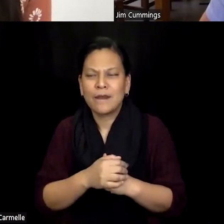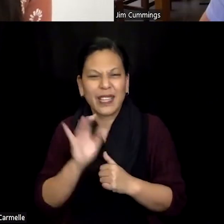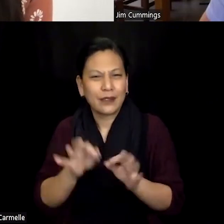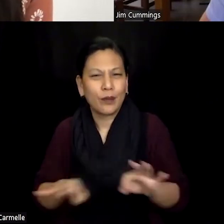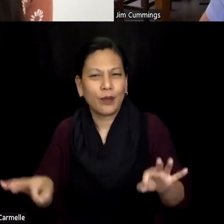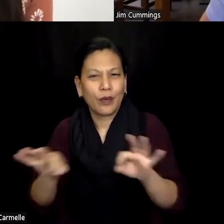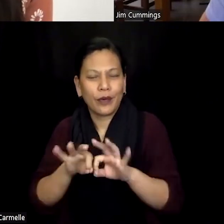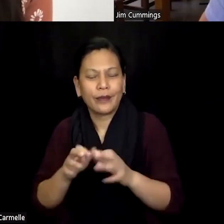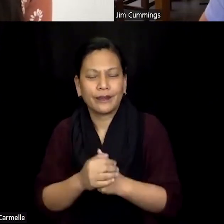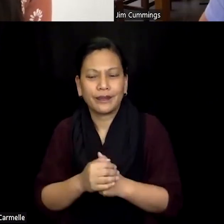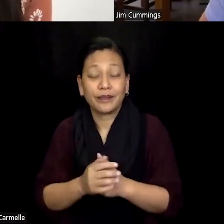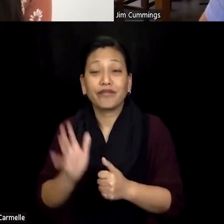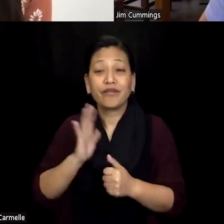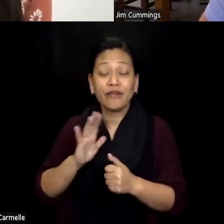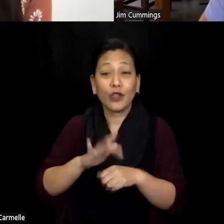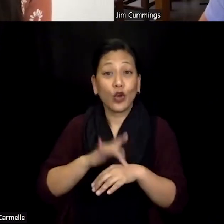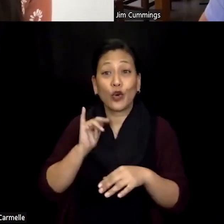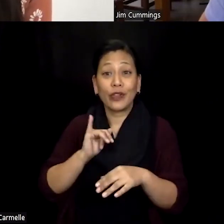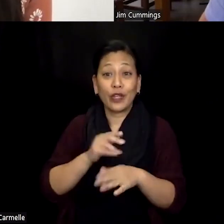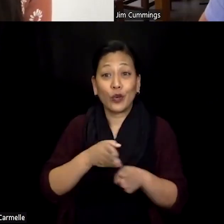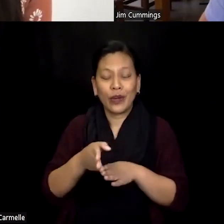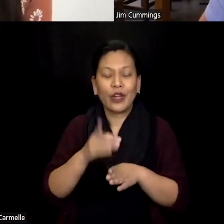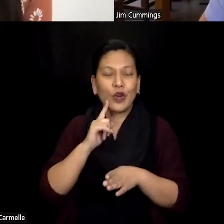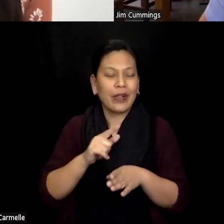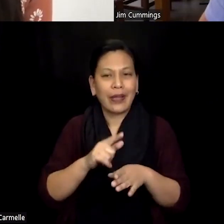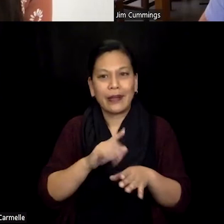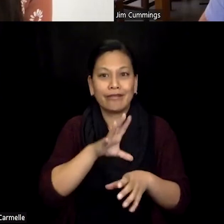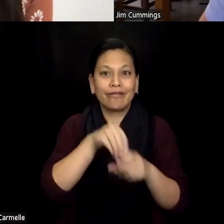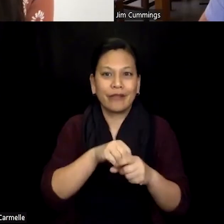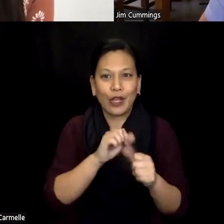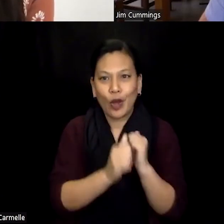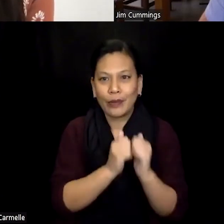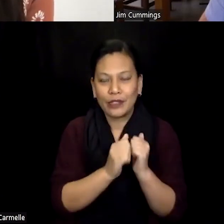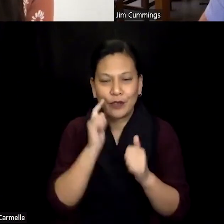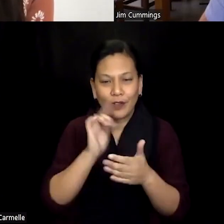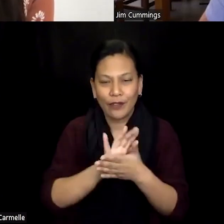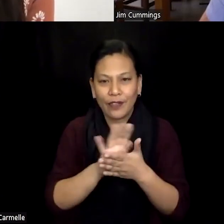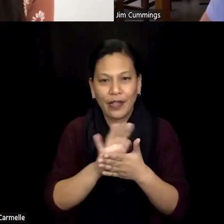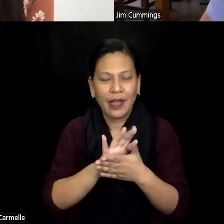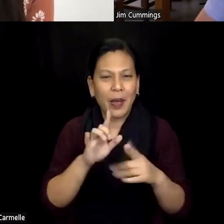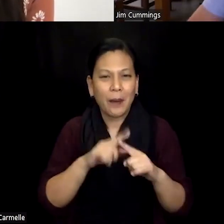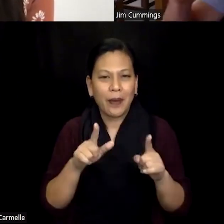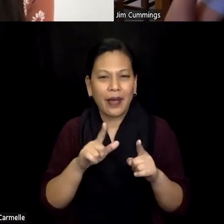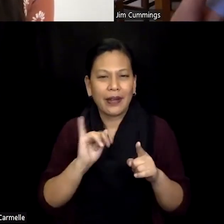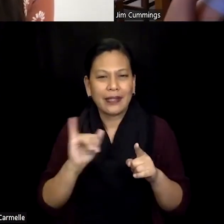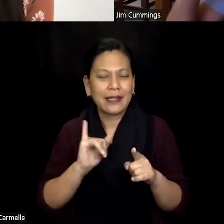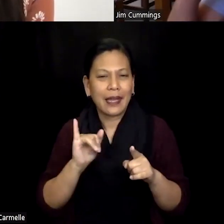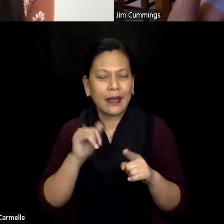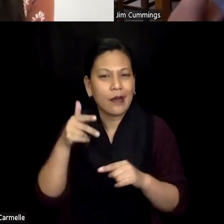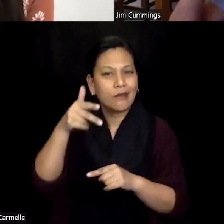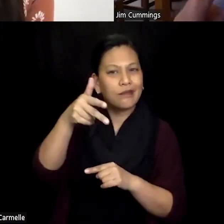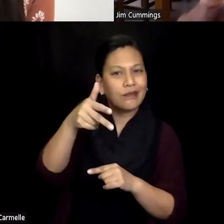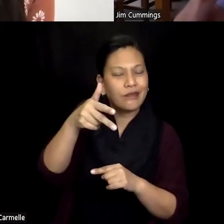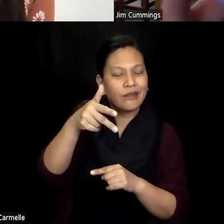beginning, we were in competition with movies that we had no business being in competition with, where it was just kind of over the shoulder, you